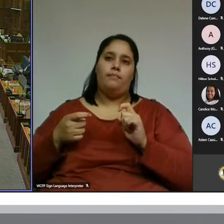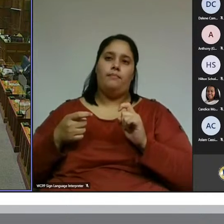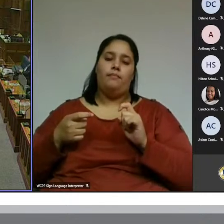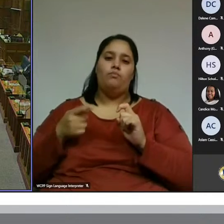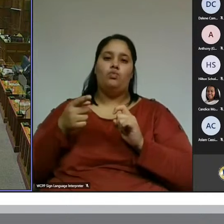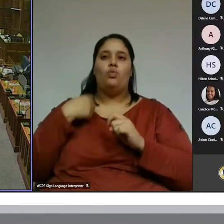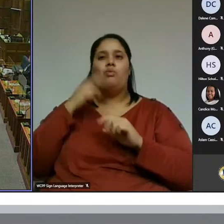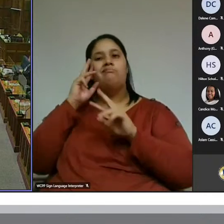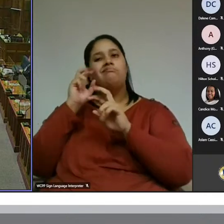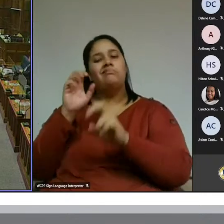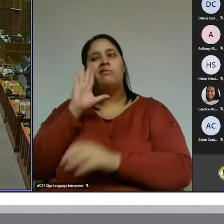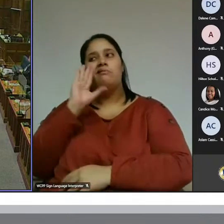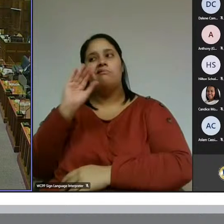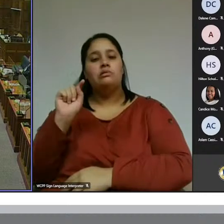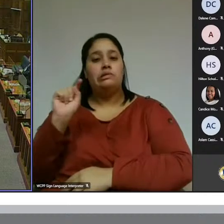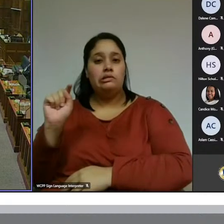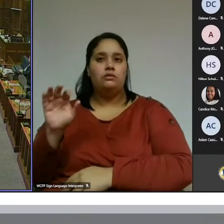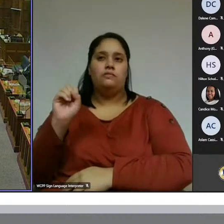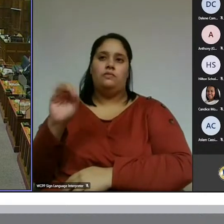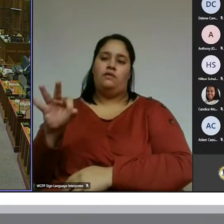inquire from them if they wish to,